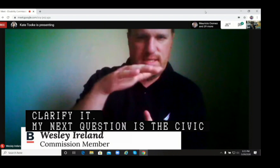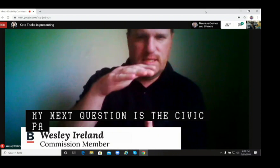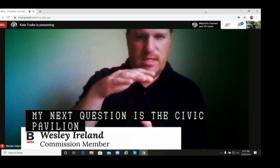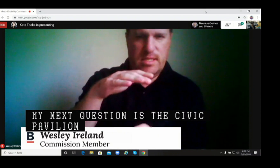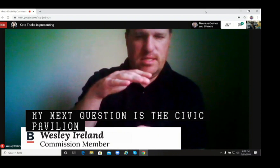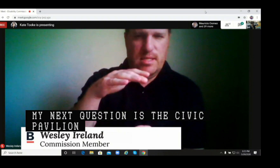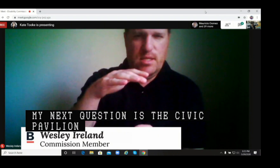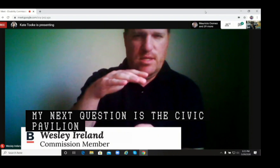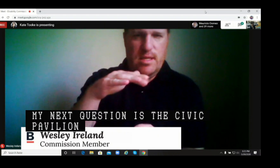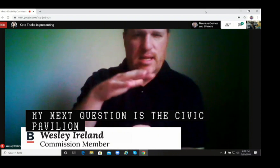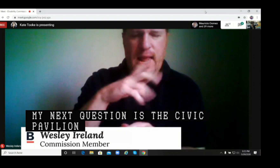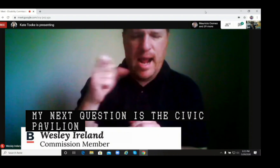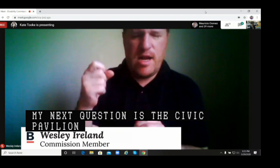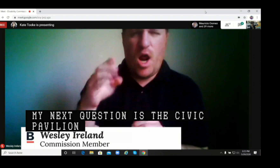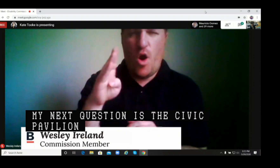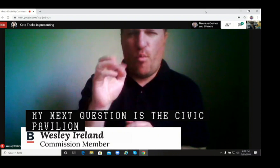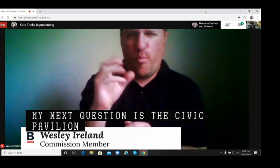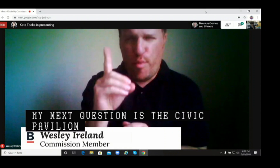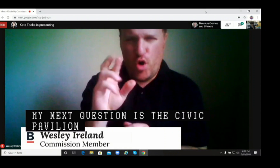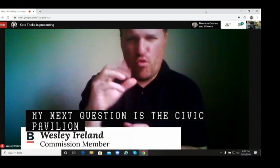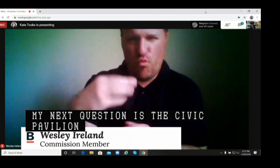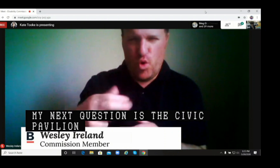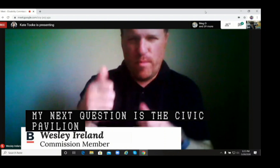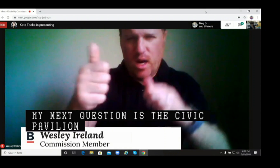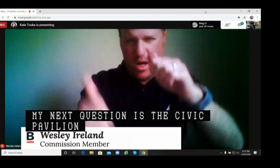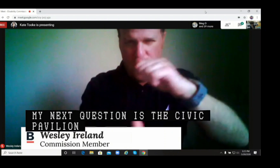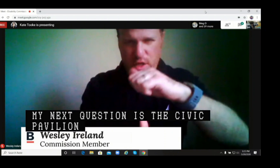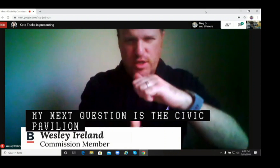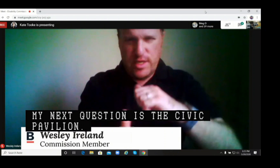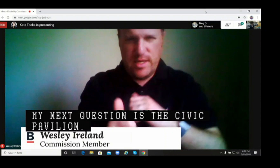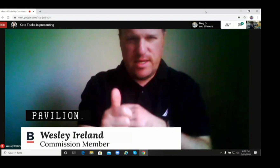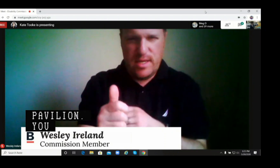You mentioned a roof terrace. Mm-hmm.